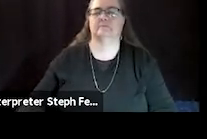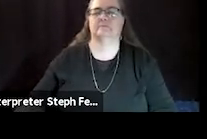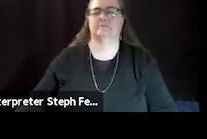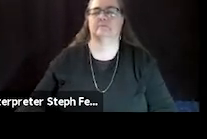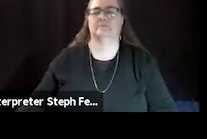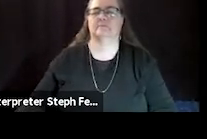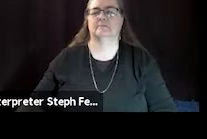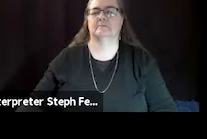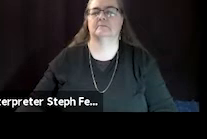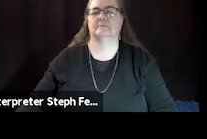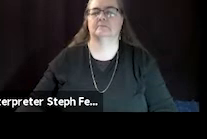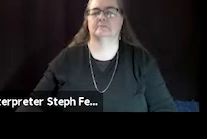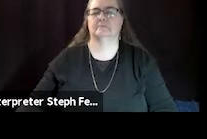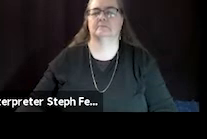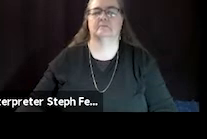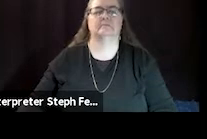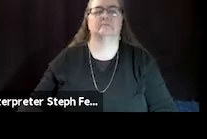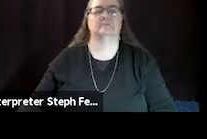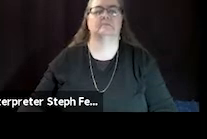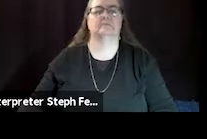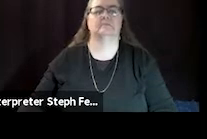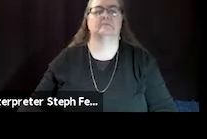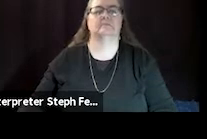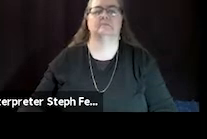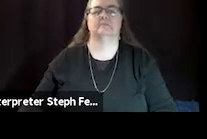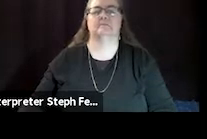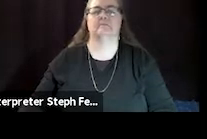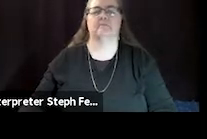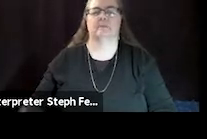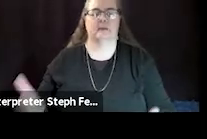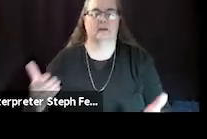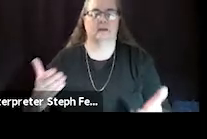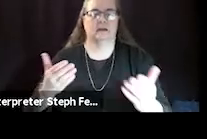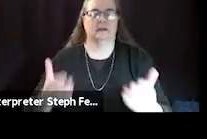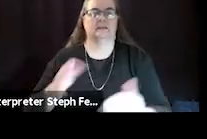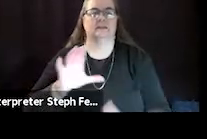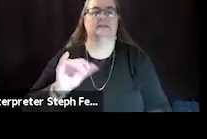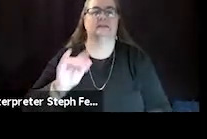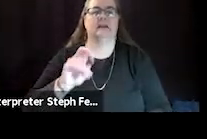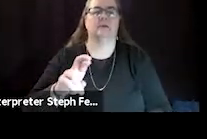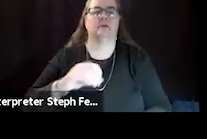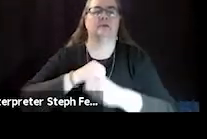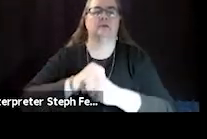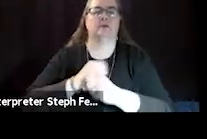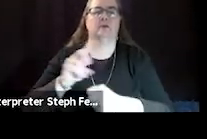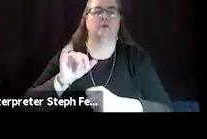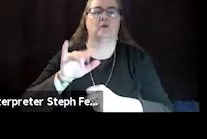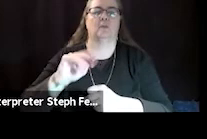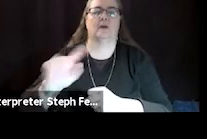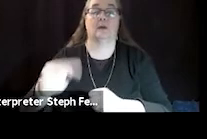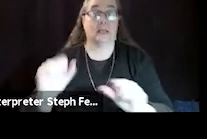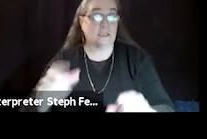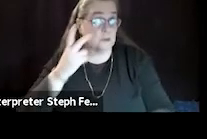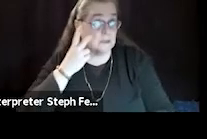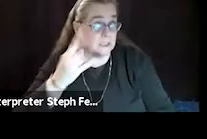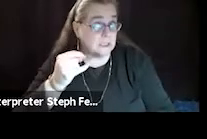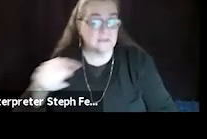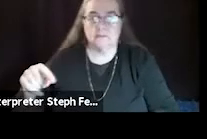This is just the cybersecurity domains, and I hope that you can see it. Is it visible for everyone? Not